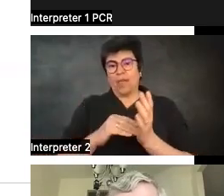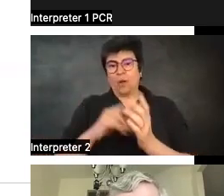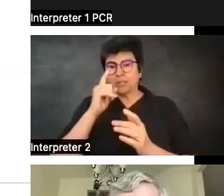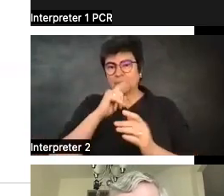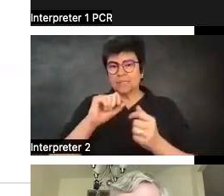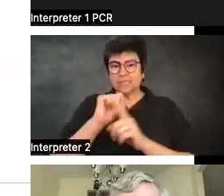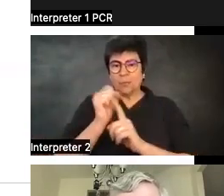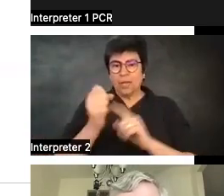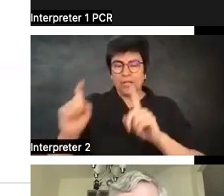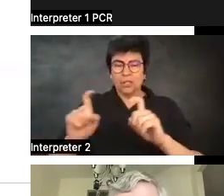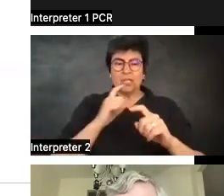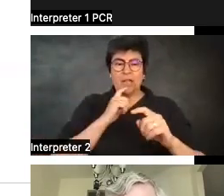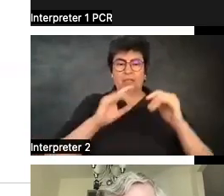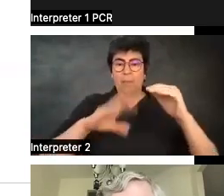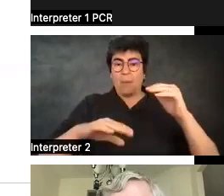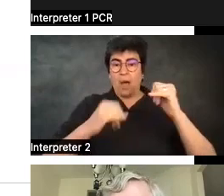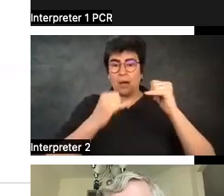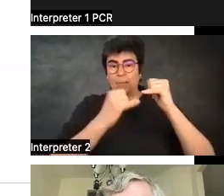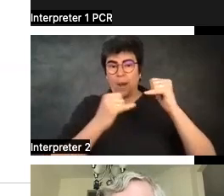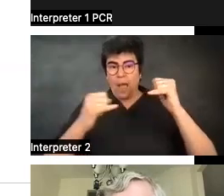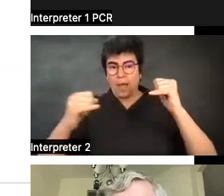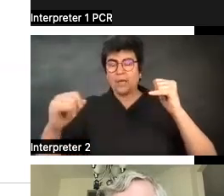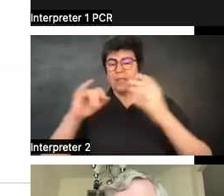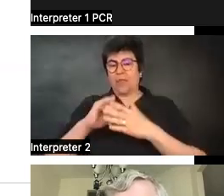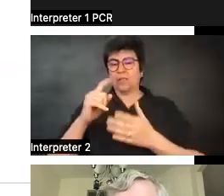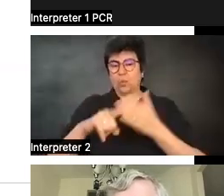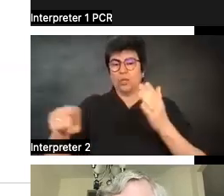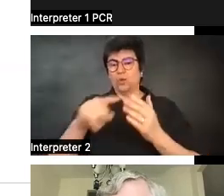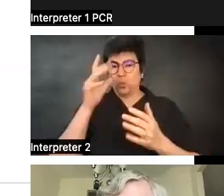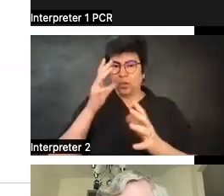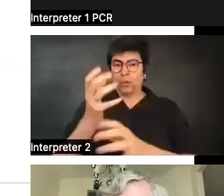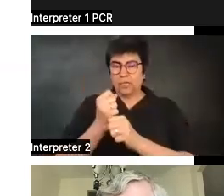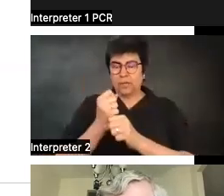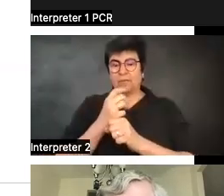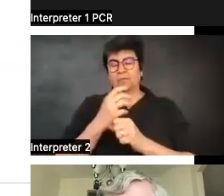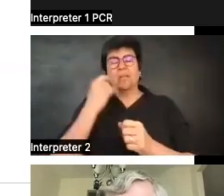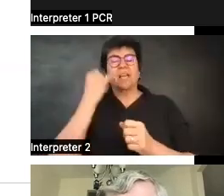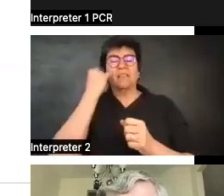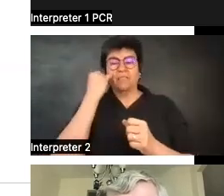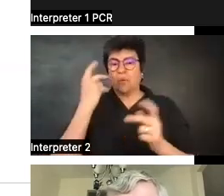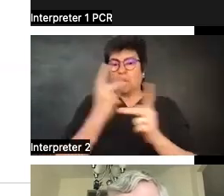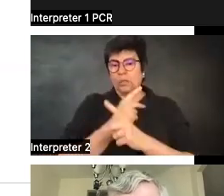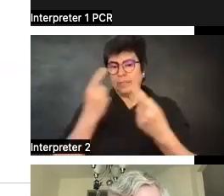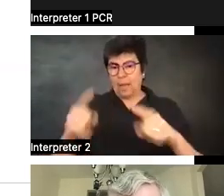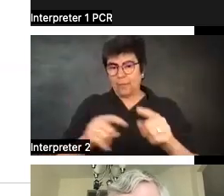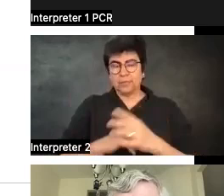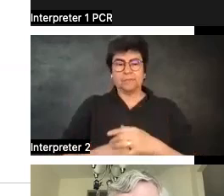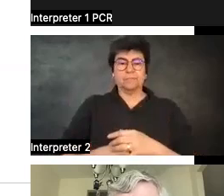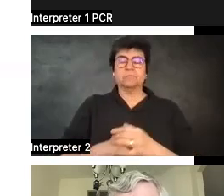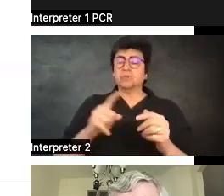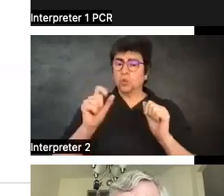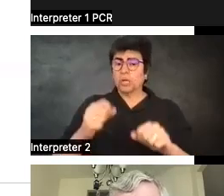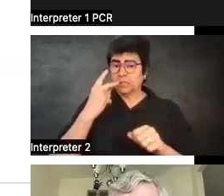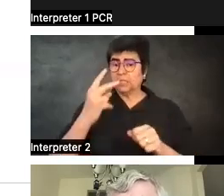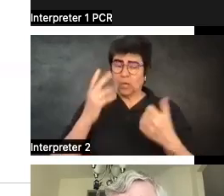dotted line at the bottom is the amount that you would receive in worst case. So as you can see, you would still come